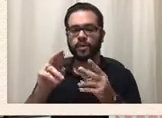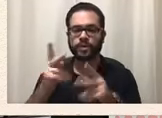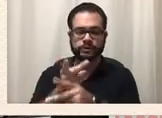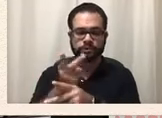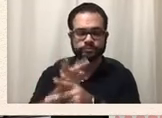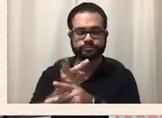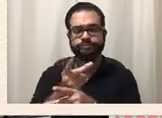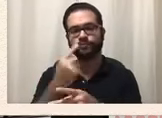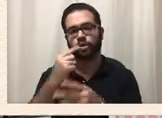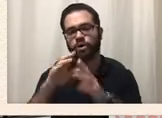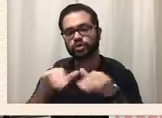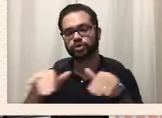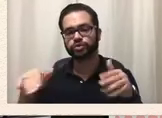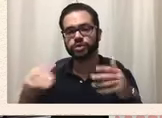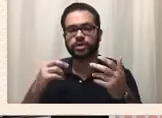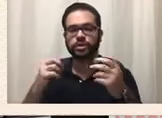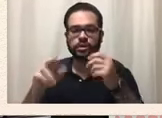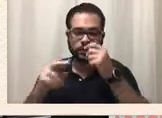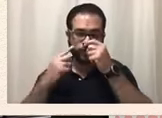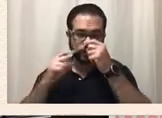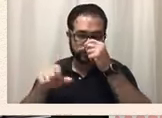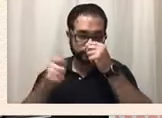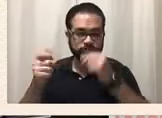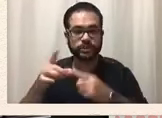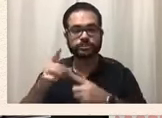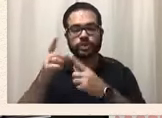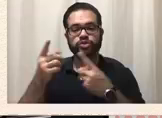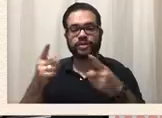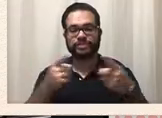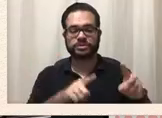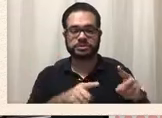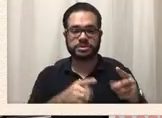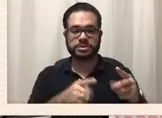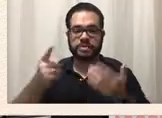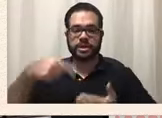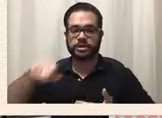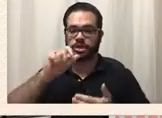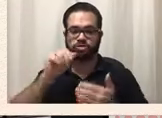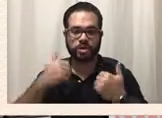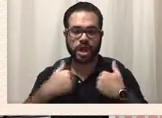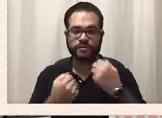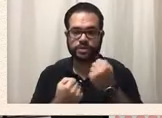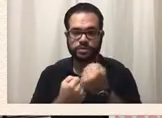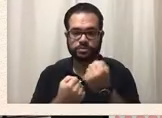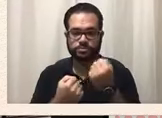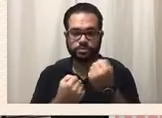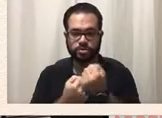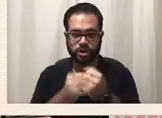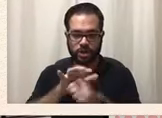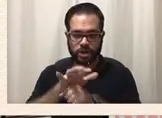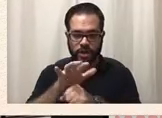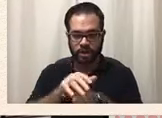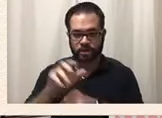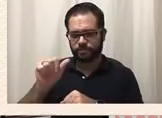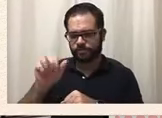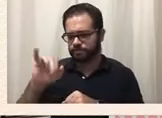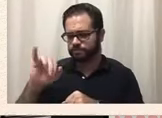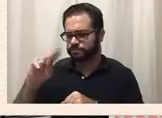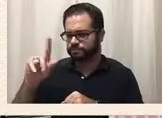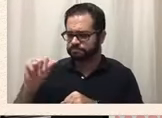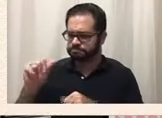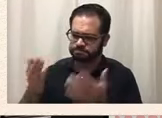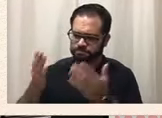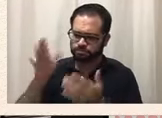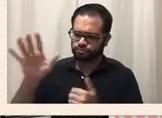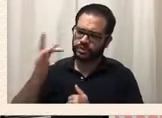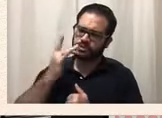other special events throughout the year that maybe they don't have support. Arizona, what's maybe one of the favorite events that